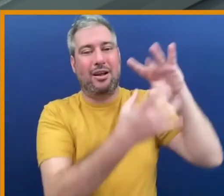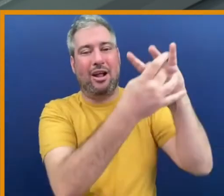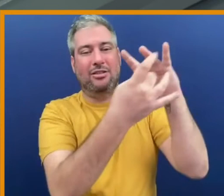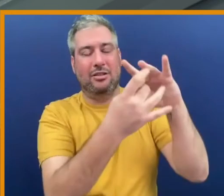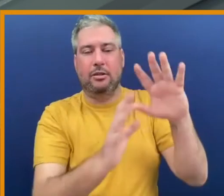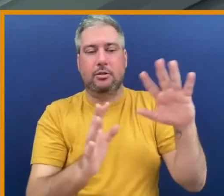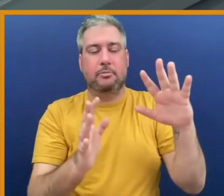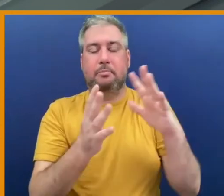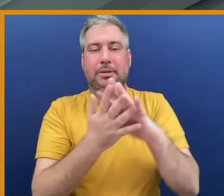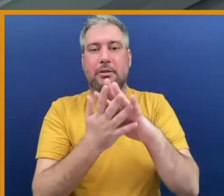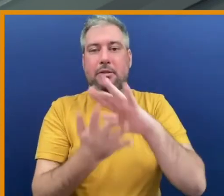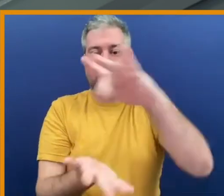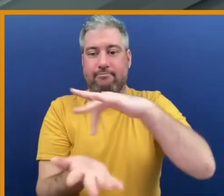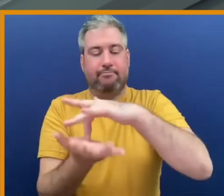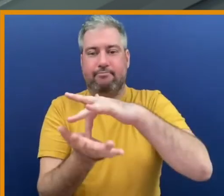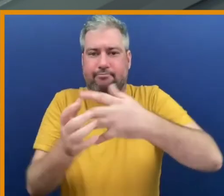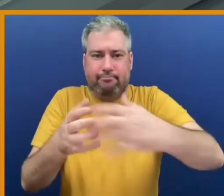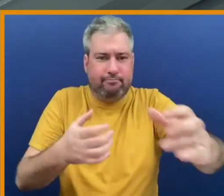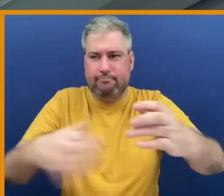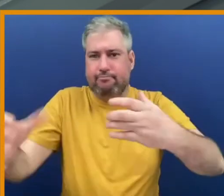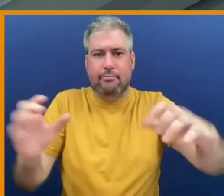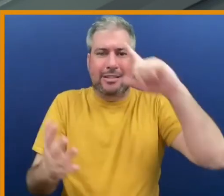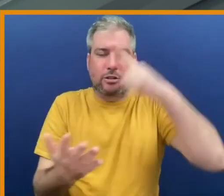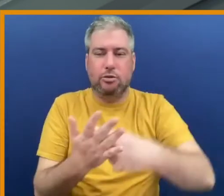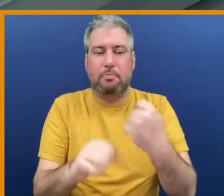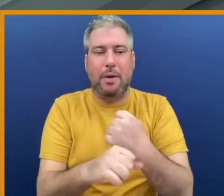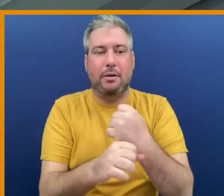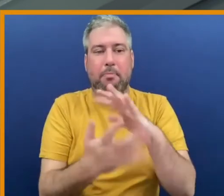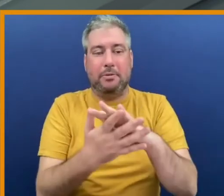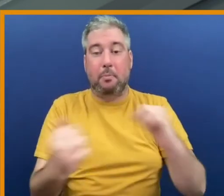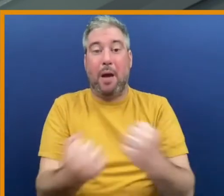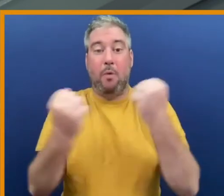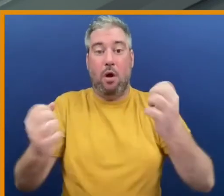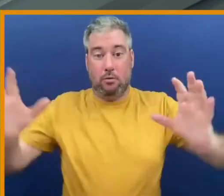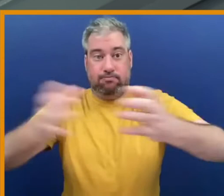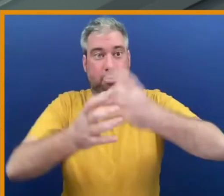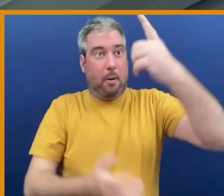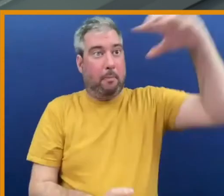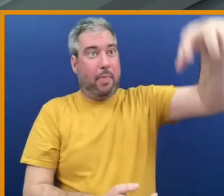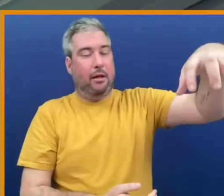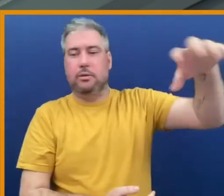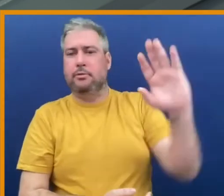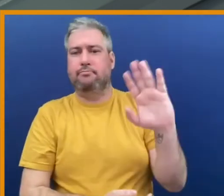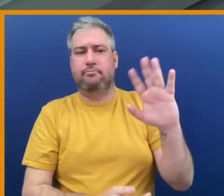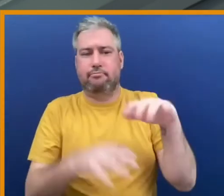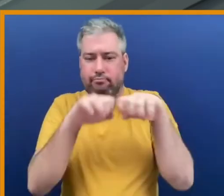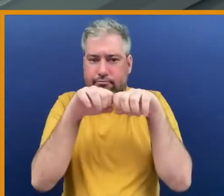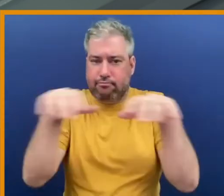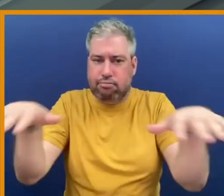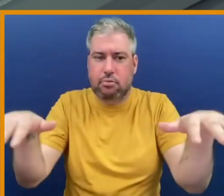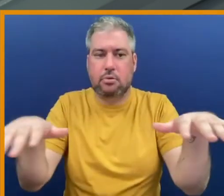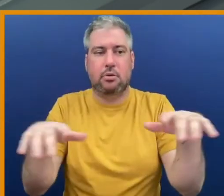top of the country, such that a small handful of old Etonians can sit round a table running the